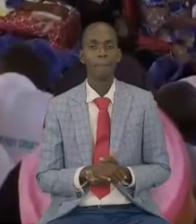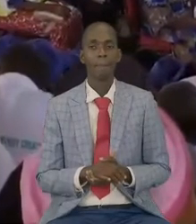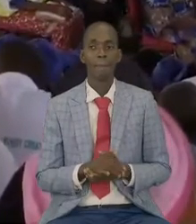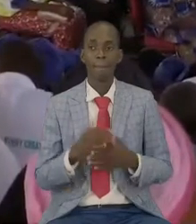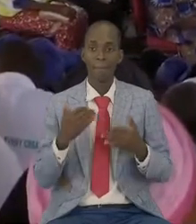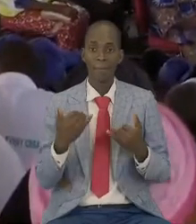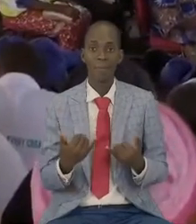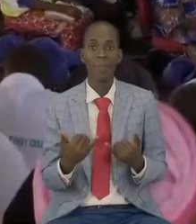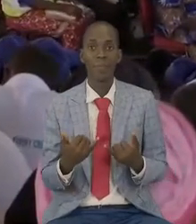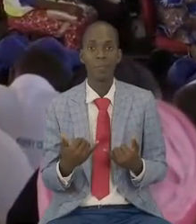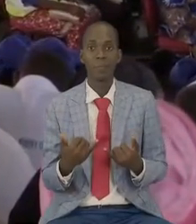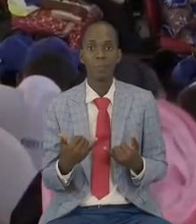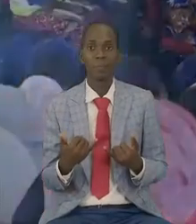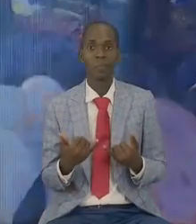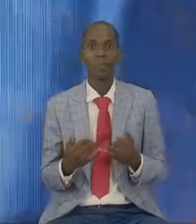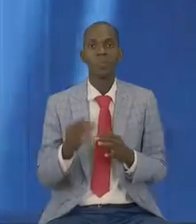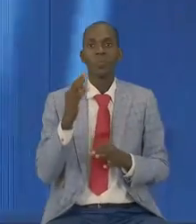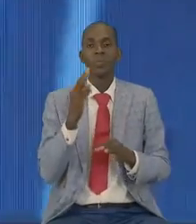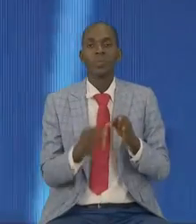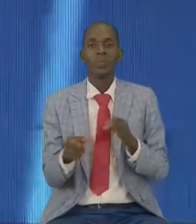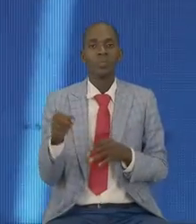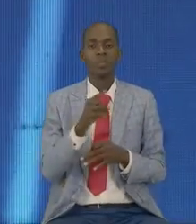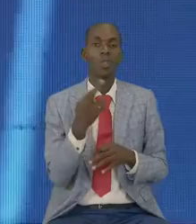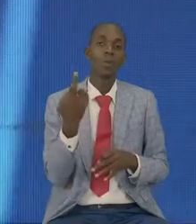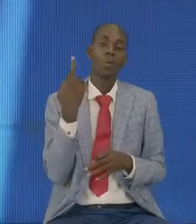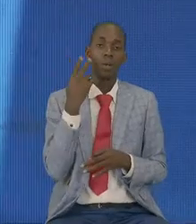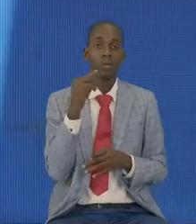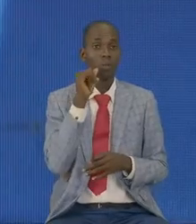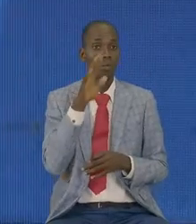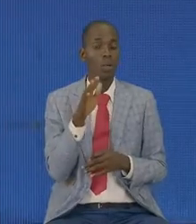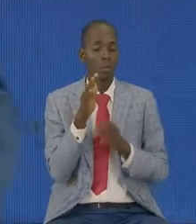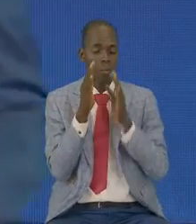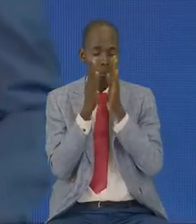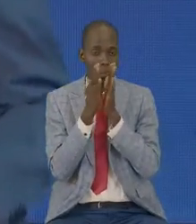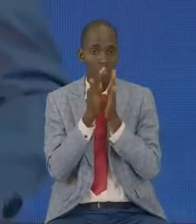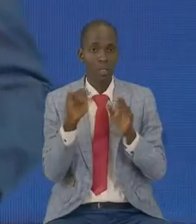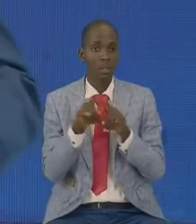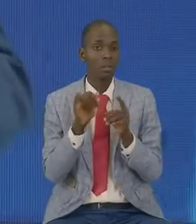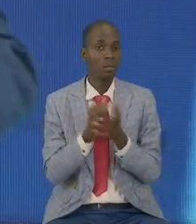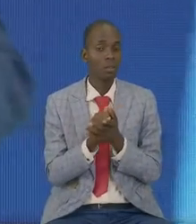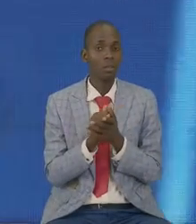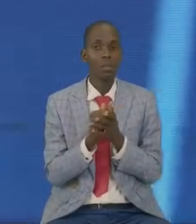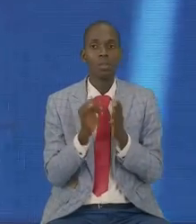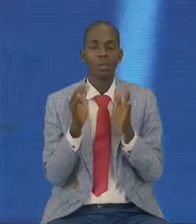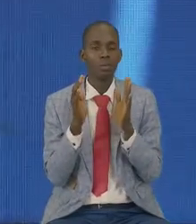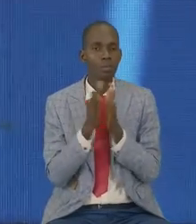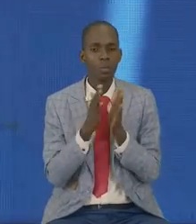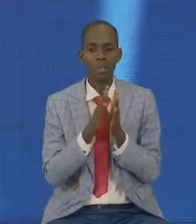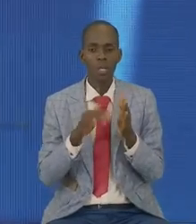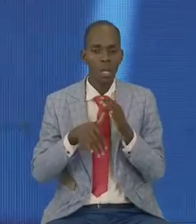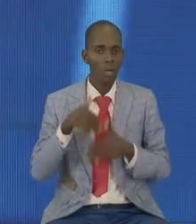Now, if you were the woman praying like that, praying all your heart